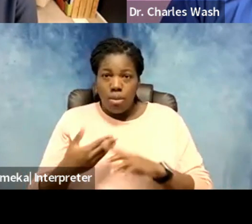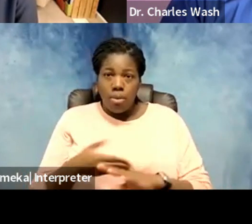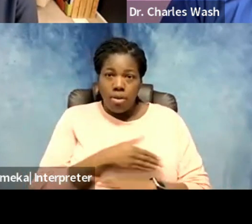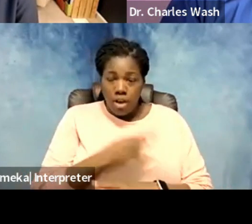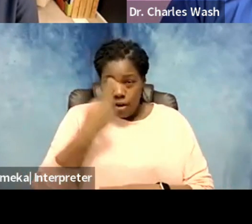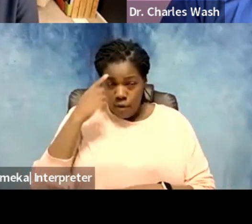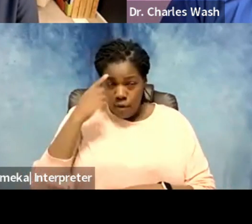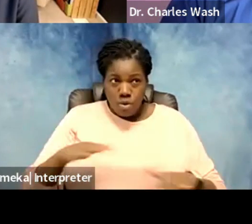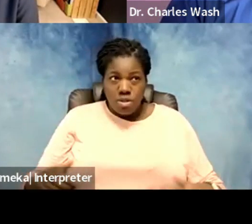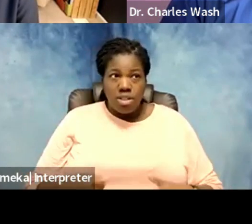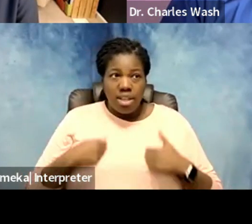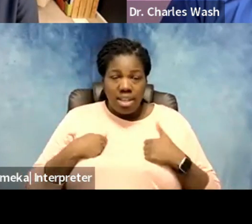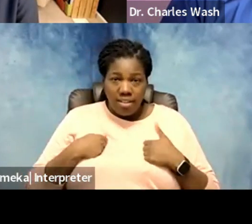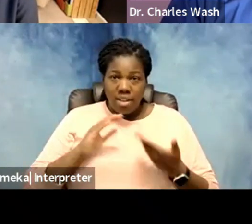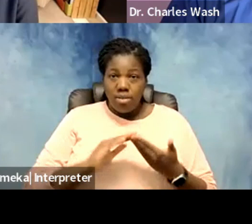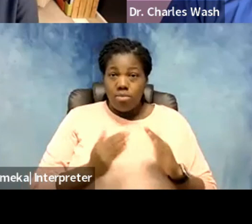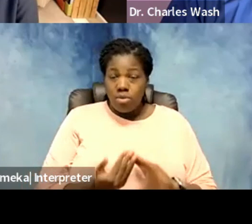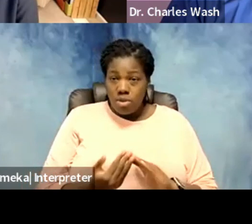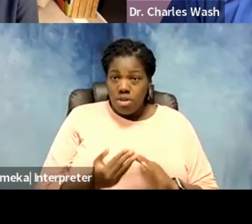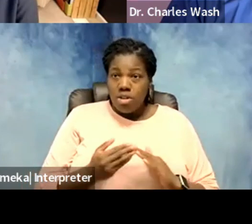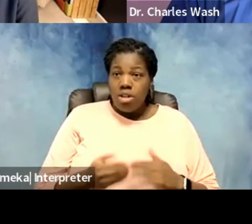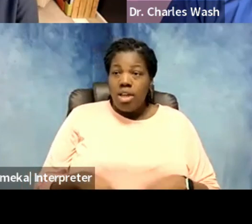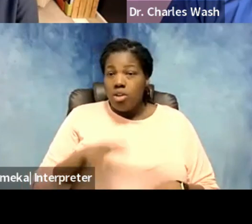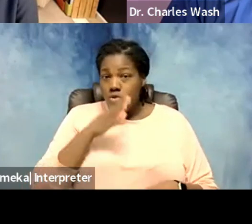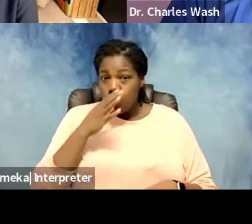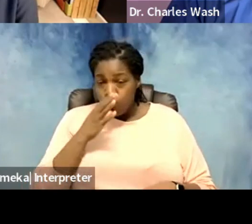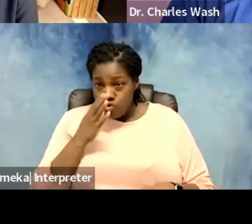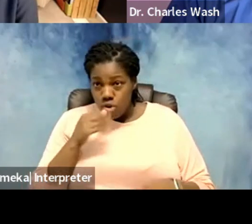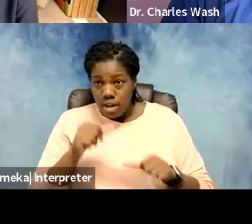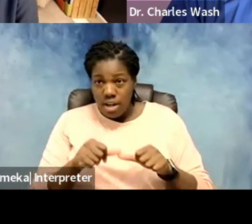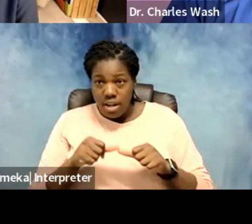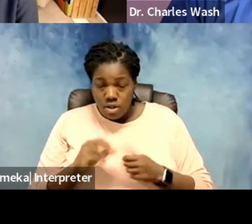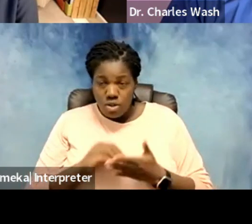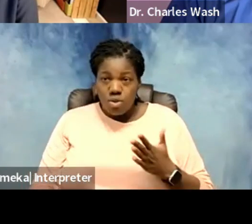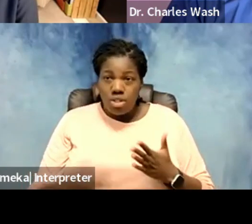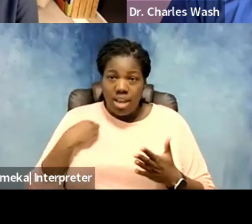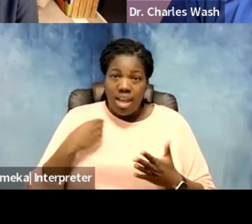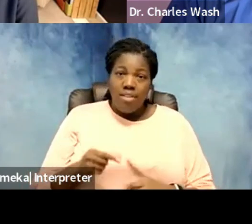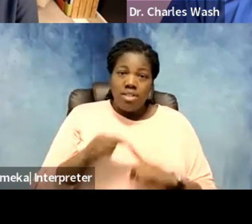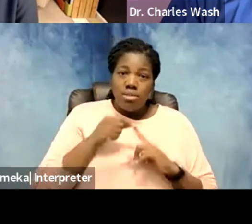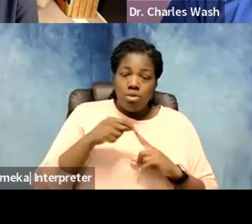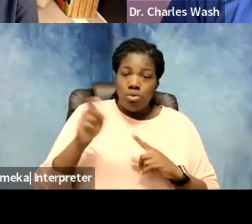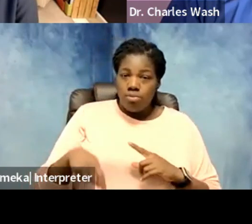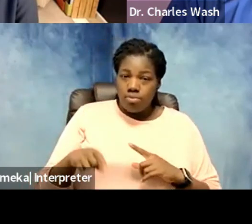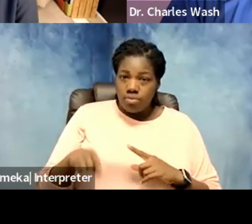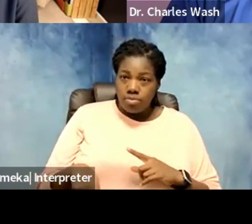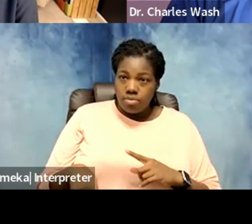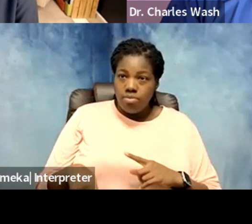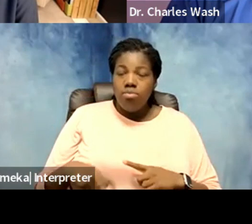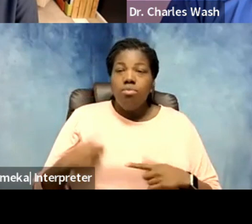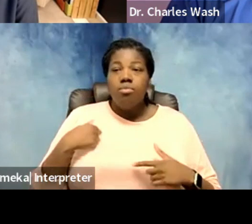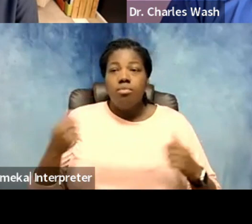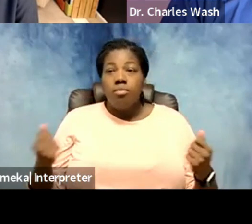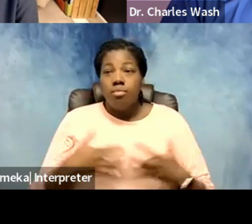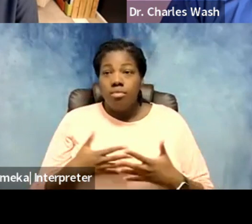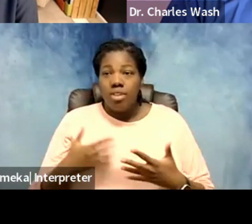those children living in the urban communities and the rural communities, those students with special needs, my fear is that